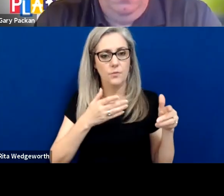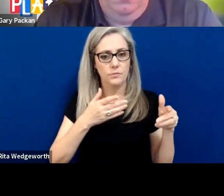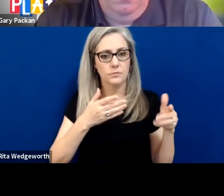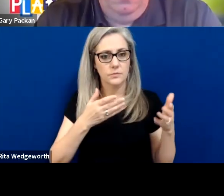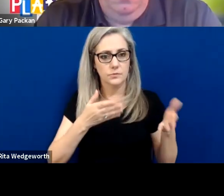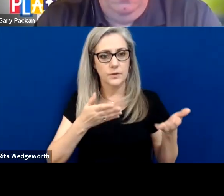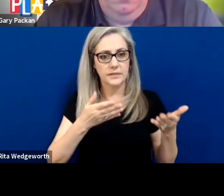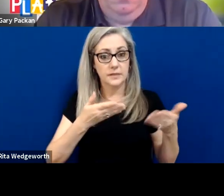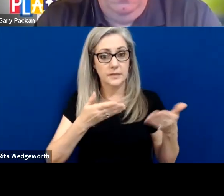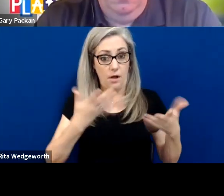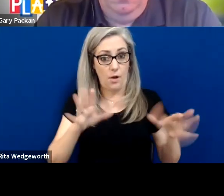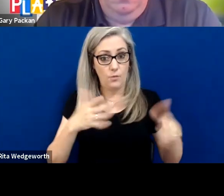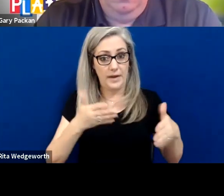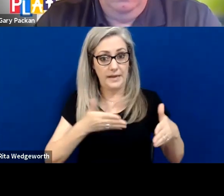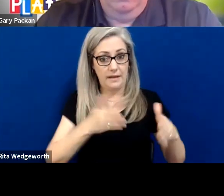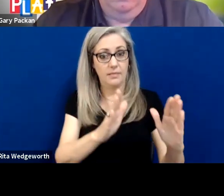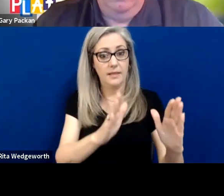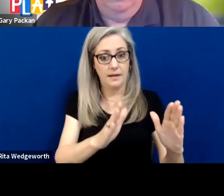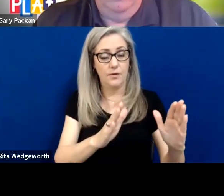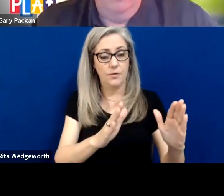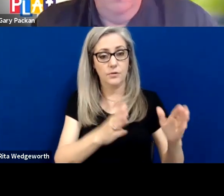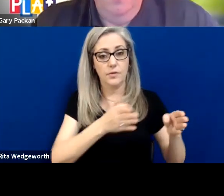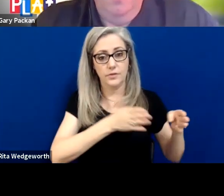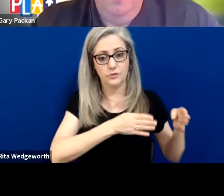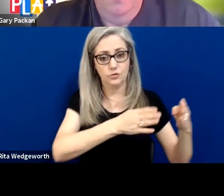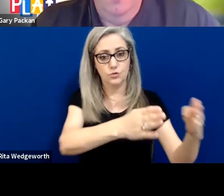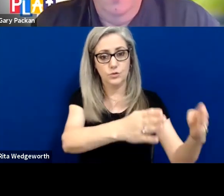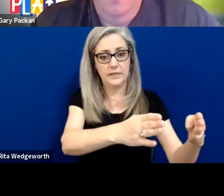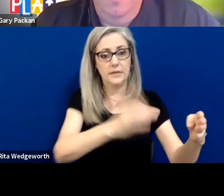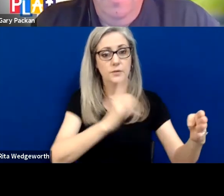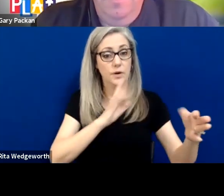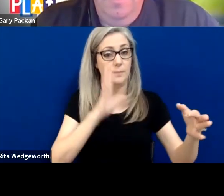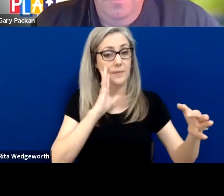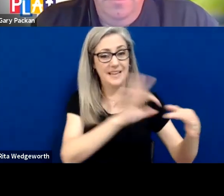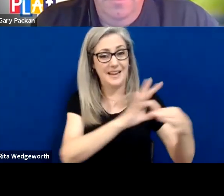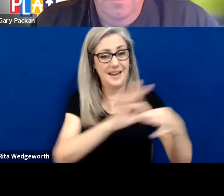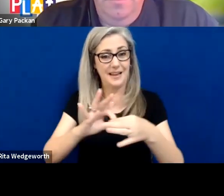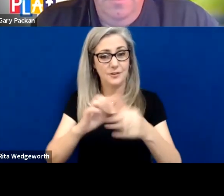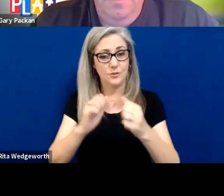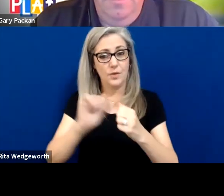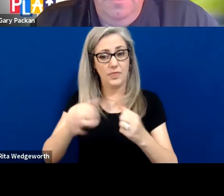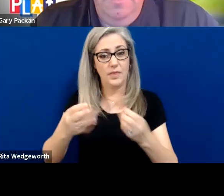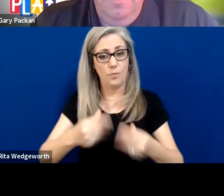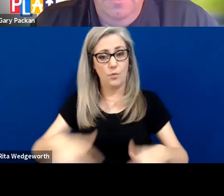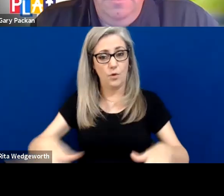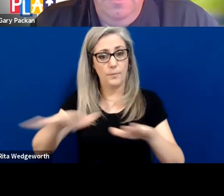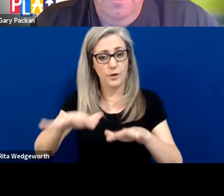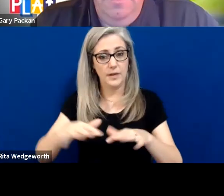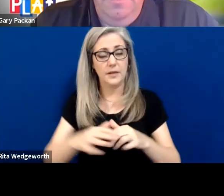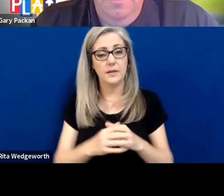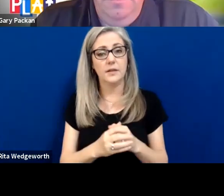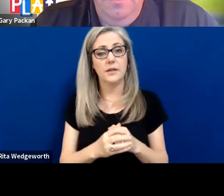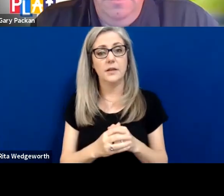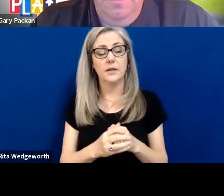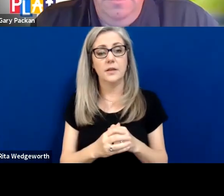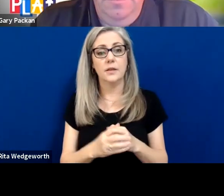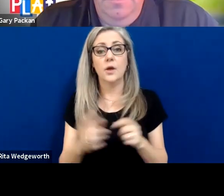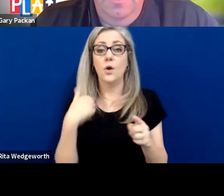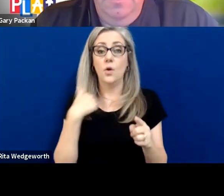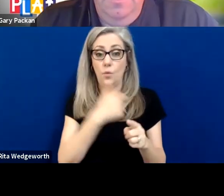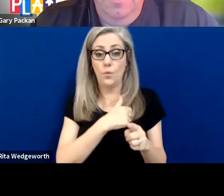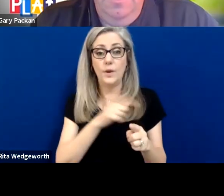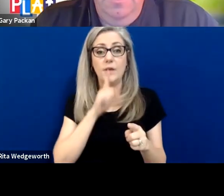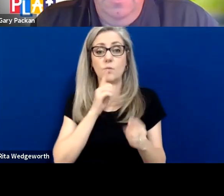Was it connected to the property also? we really bought that